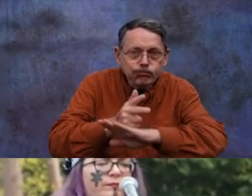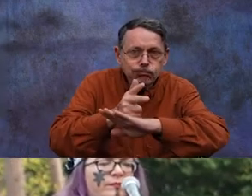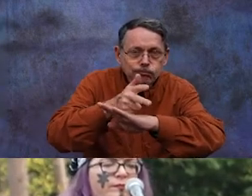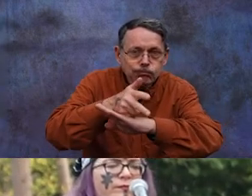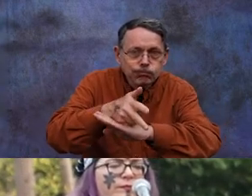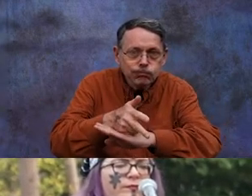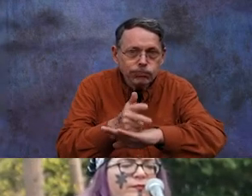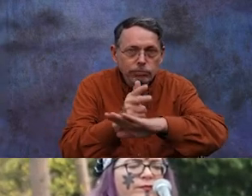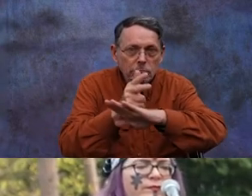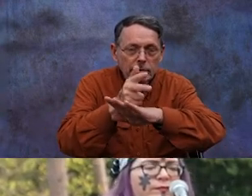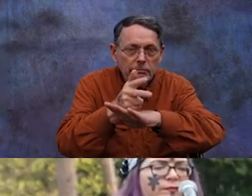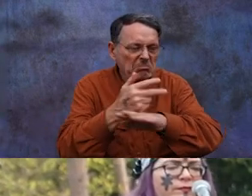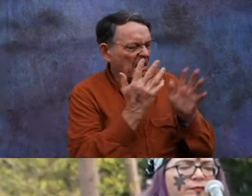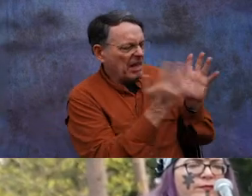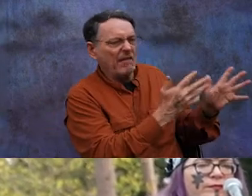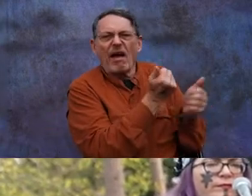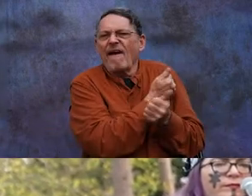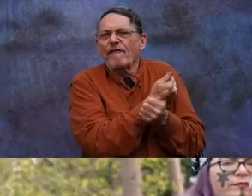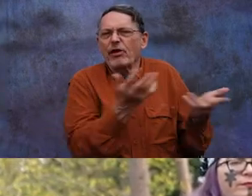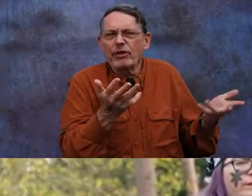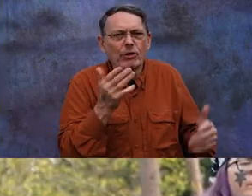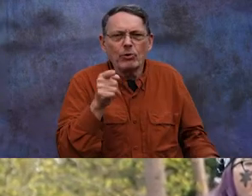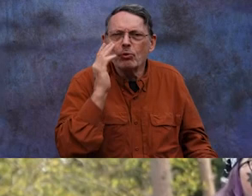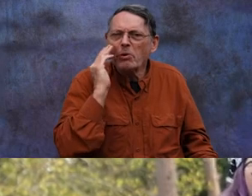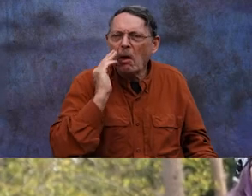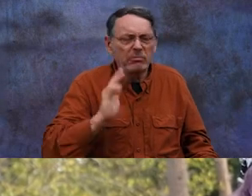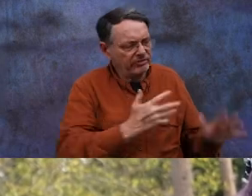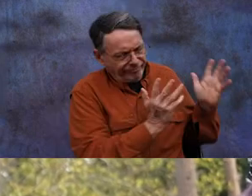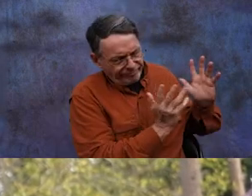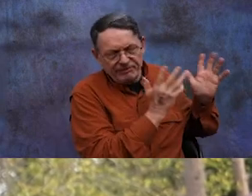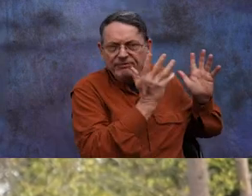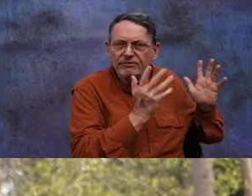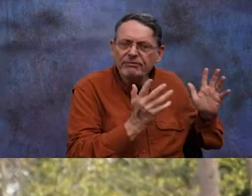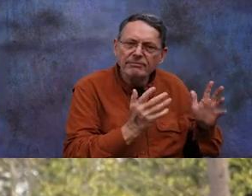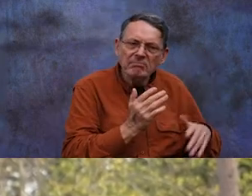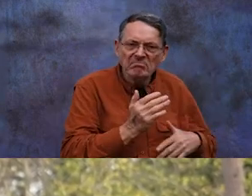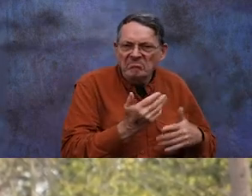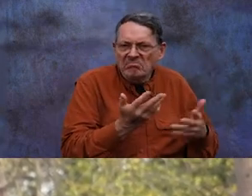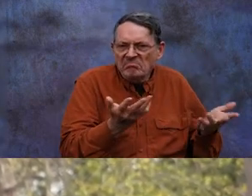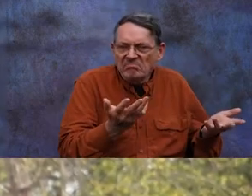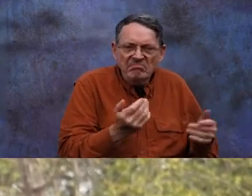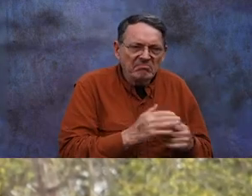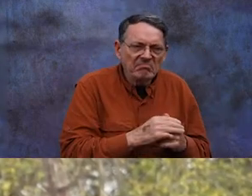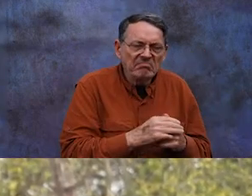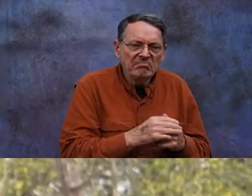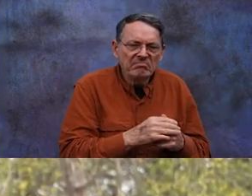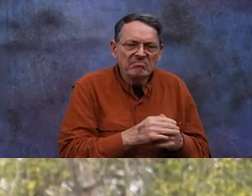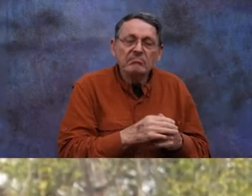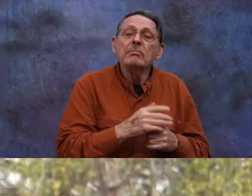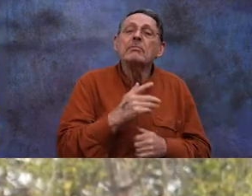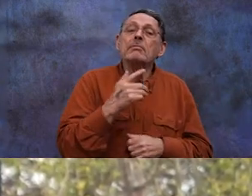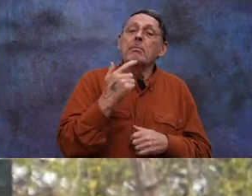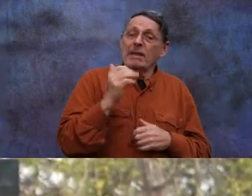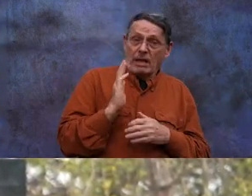Leaving everything you've known behind. Knowing what it is. Because a